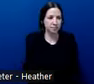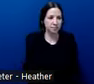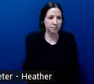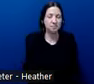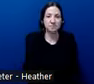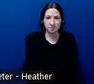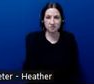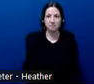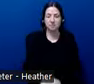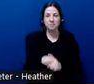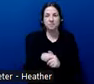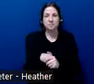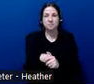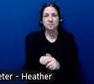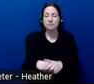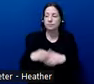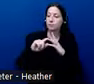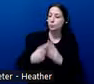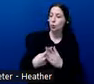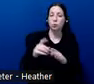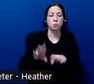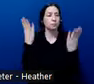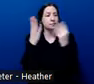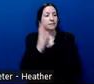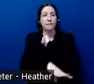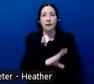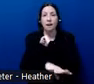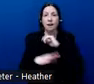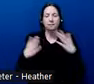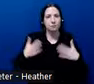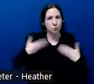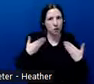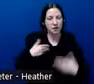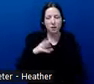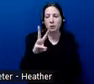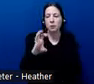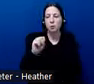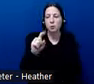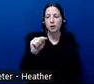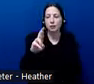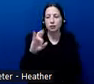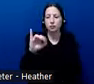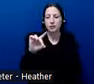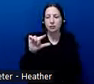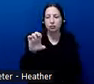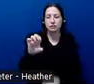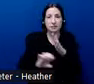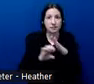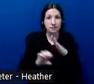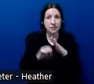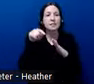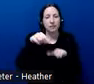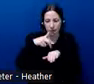A joyful start to the school year. As students went back to school at Westridge Elementary, they got to cross the newly completed